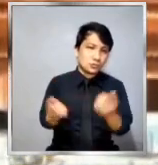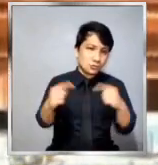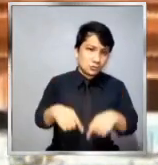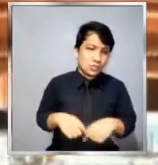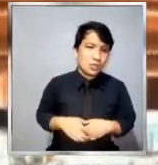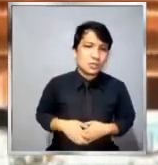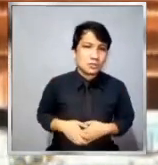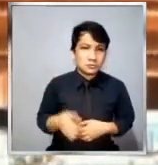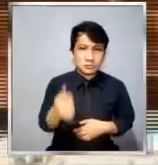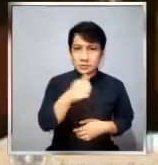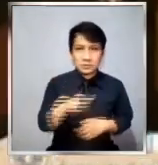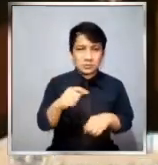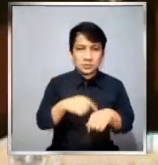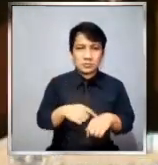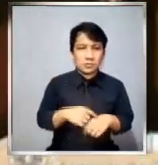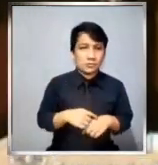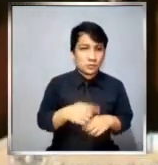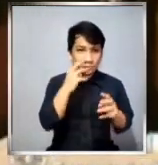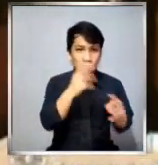is watching over the